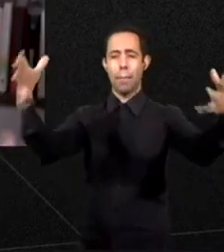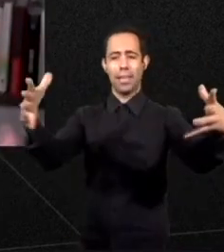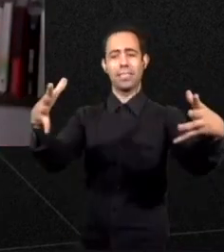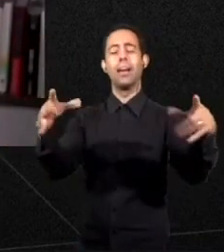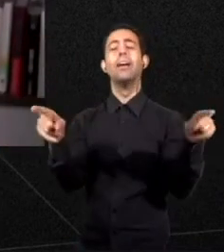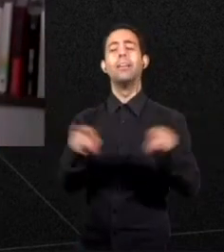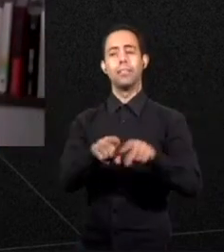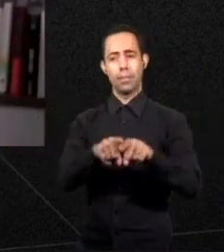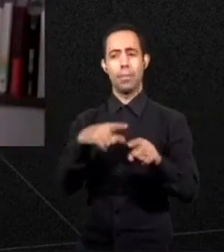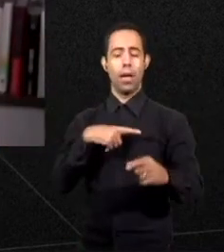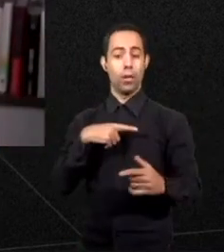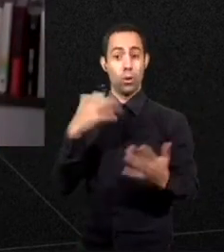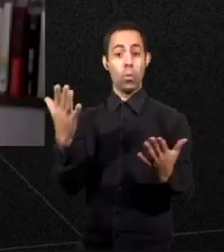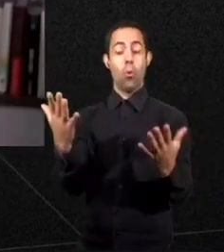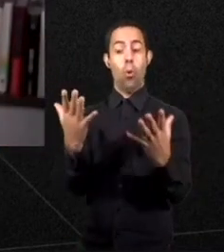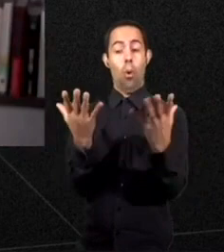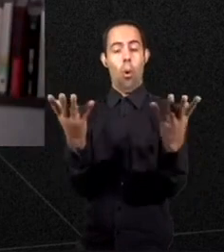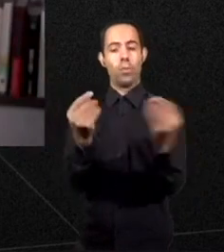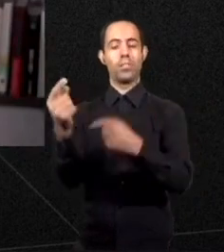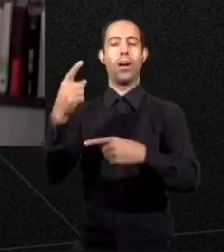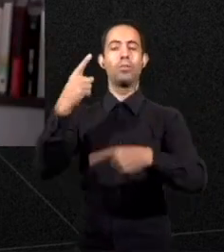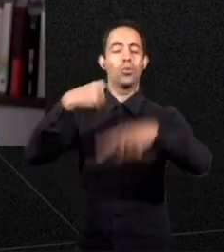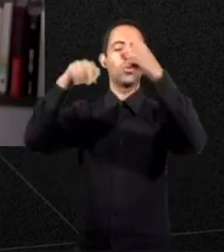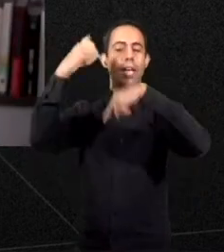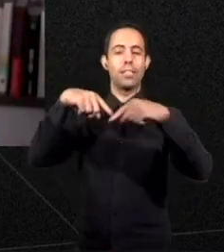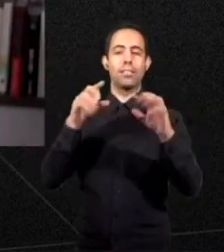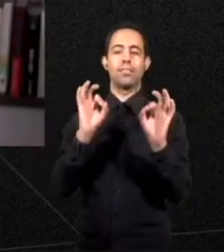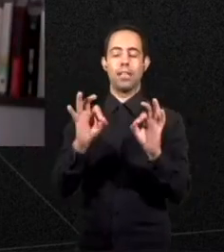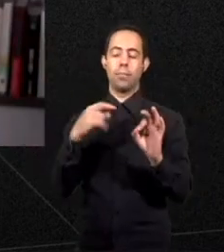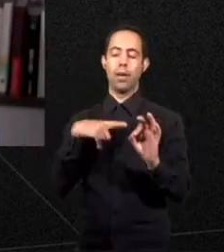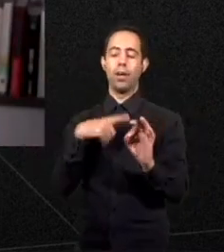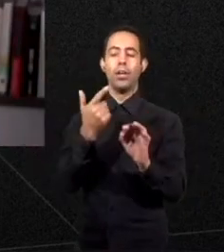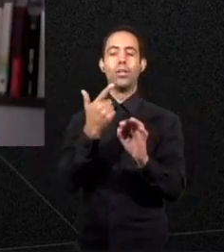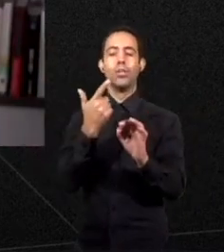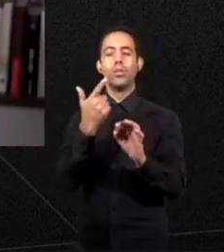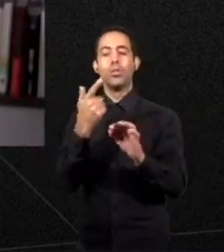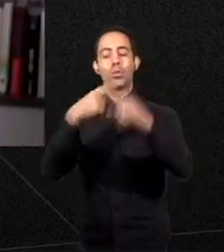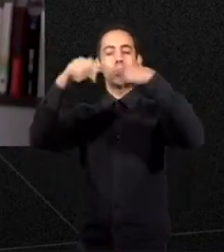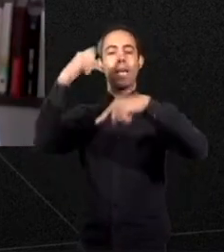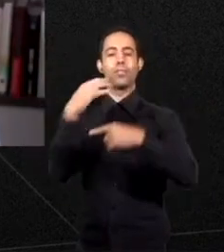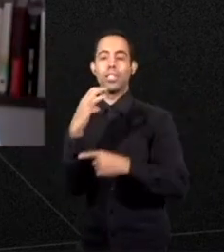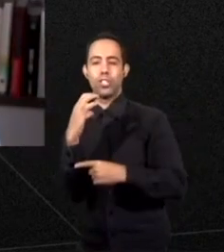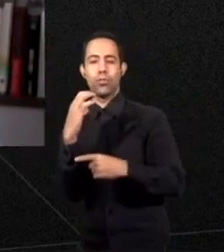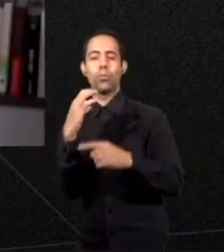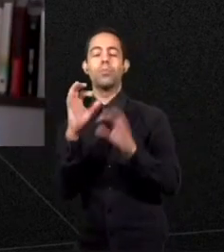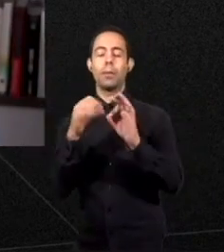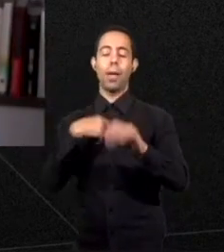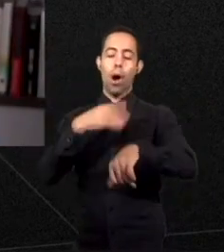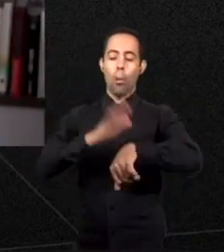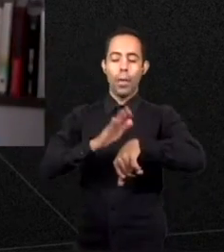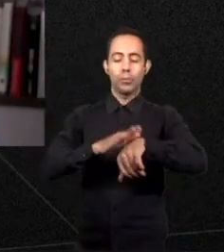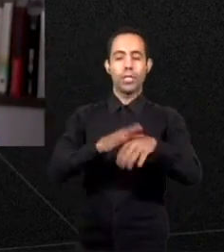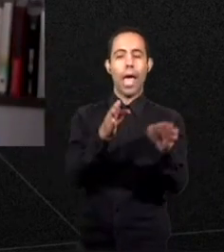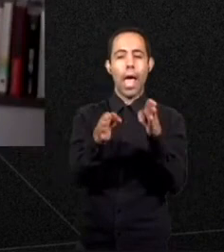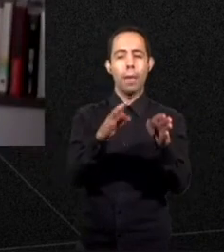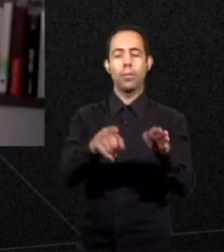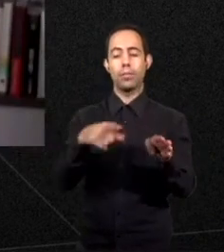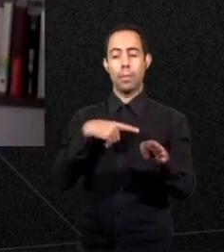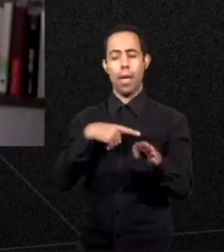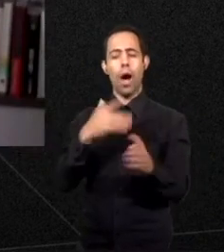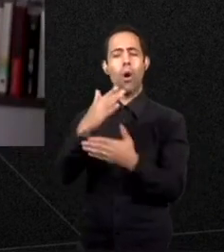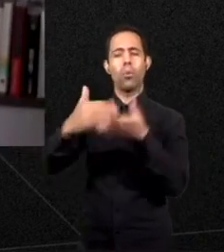scientific success. But at the same time, we are also seeing political failure.